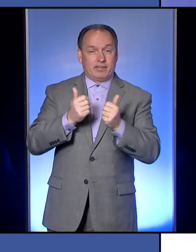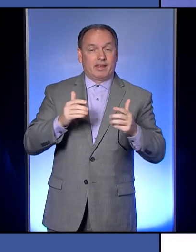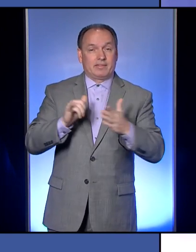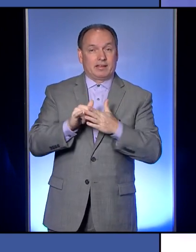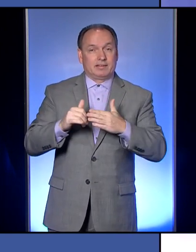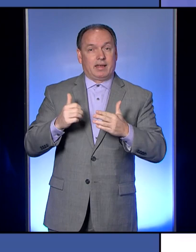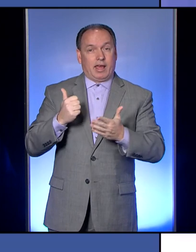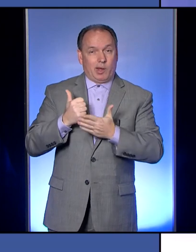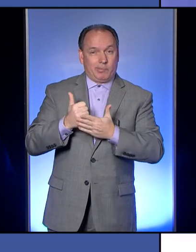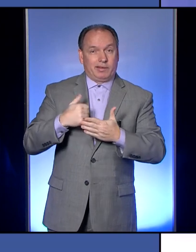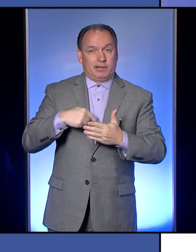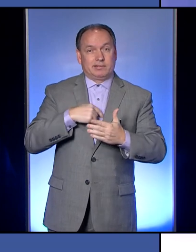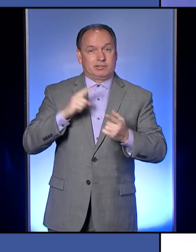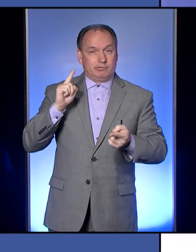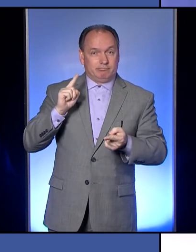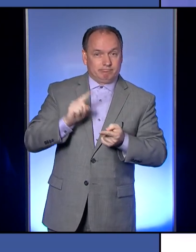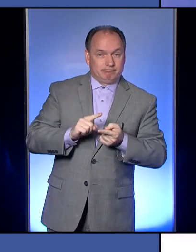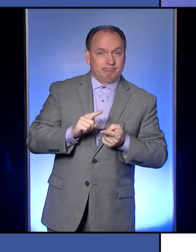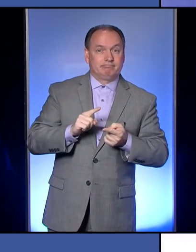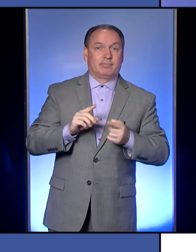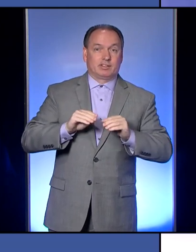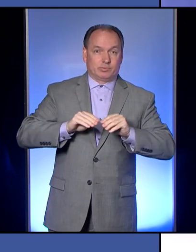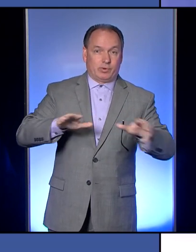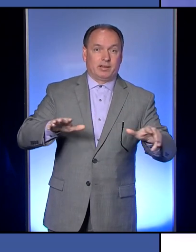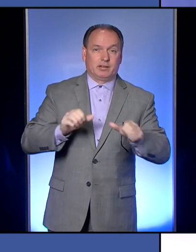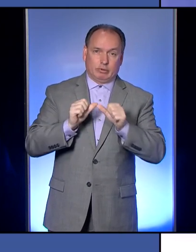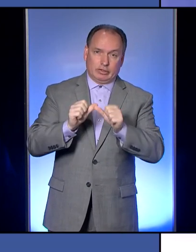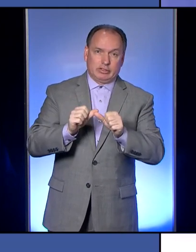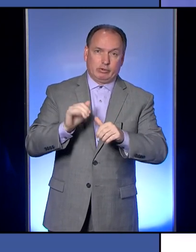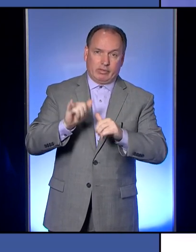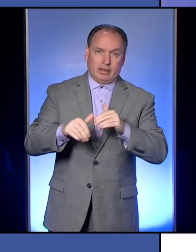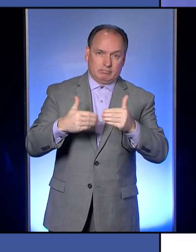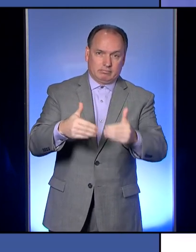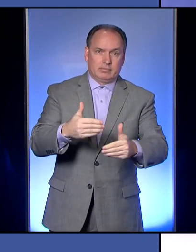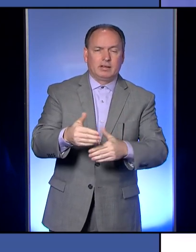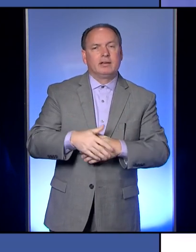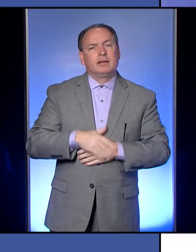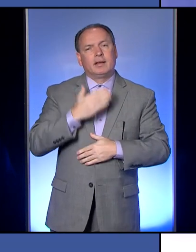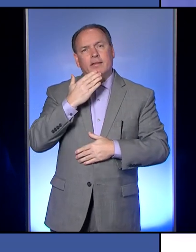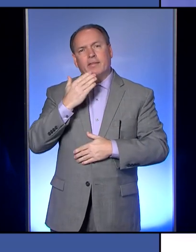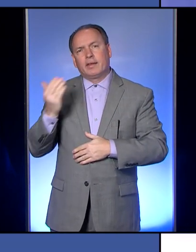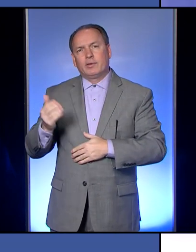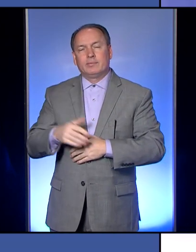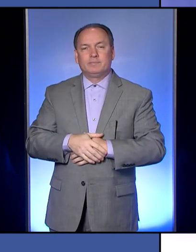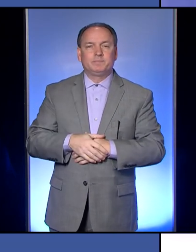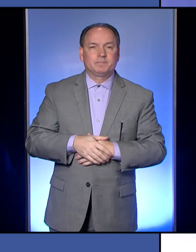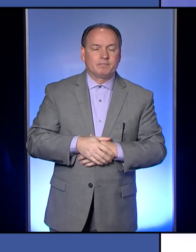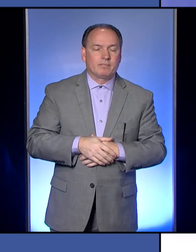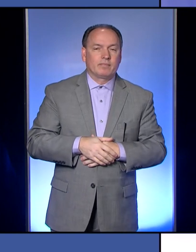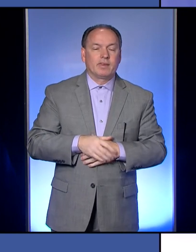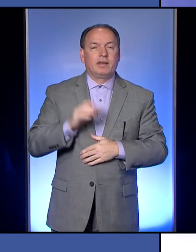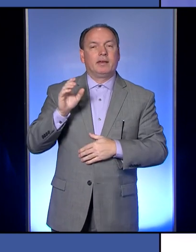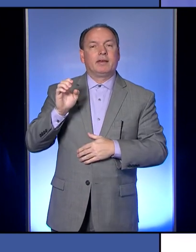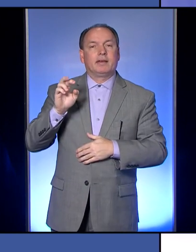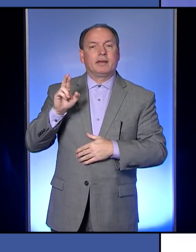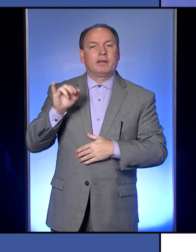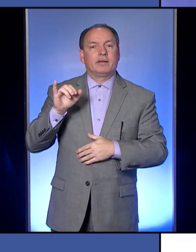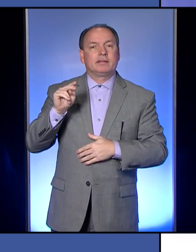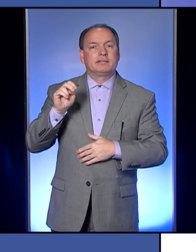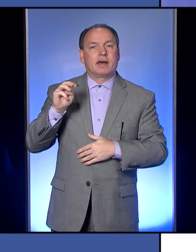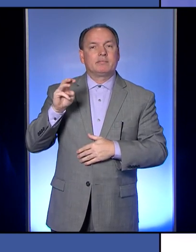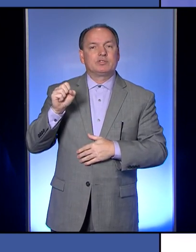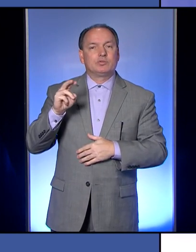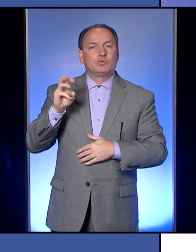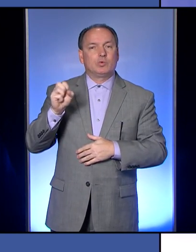and probably continue doing them. Thank you. Erie Times News, do you have a question? Yes, Kathy, this is for